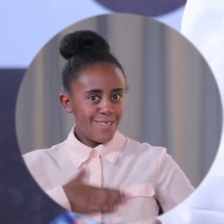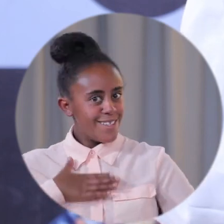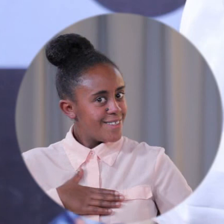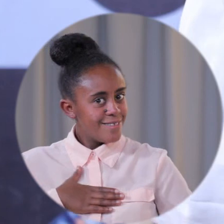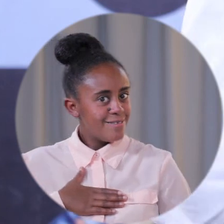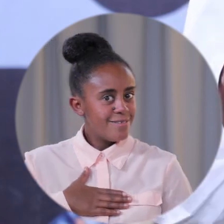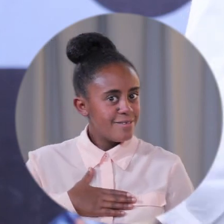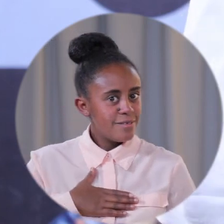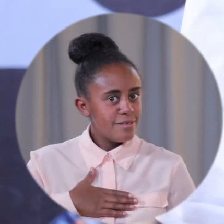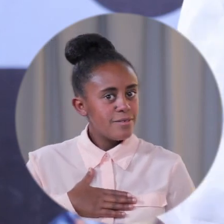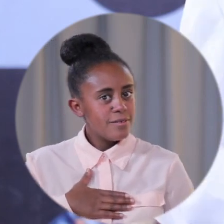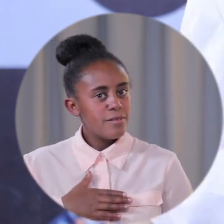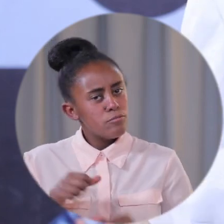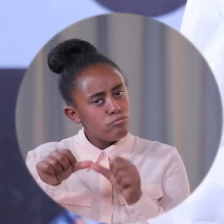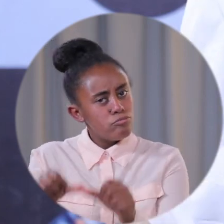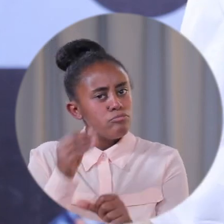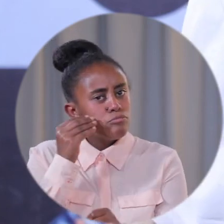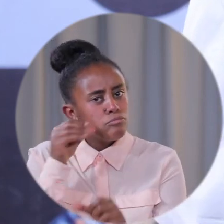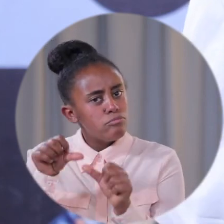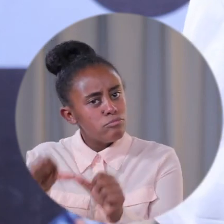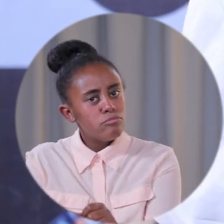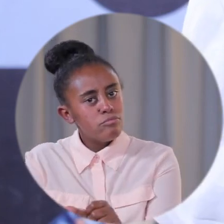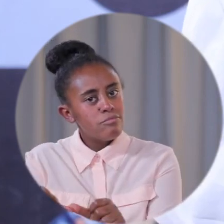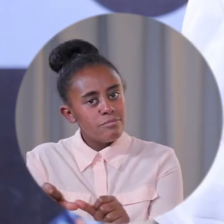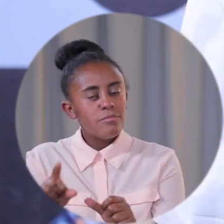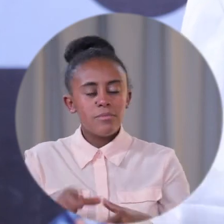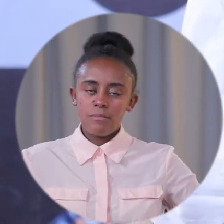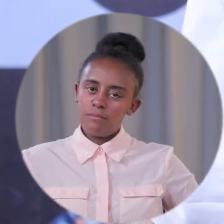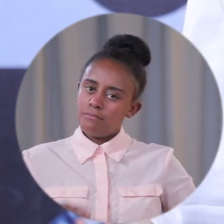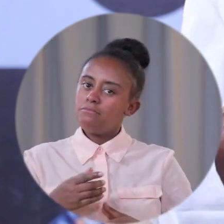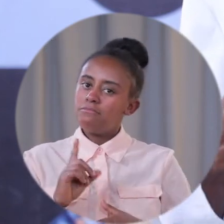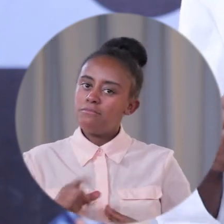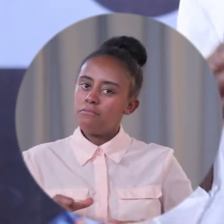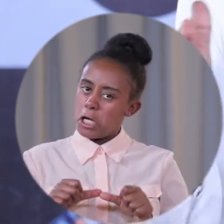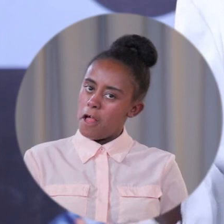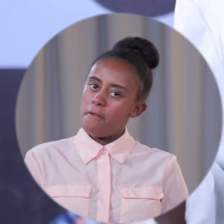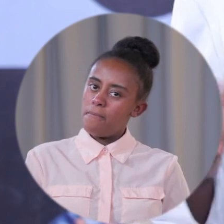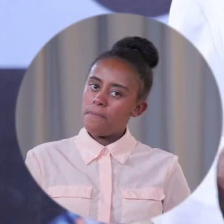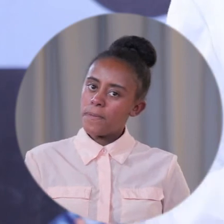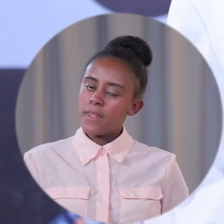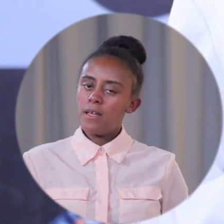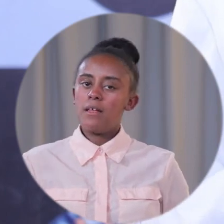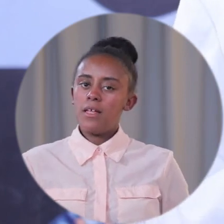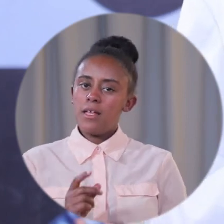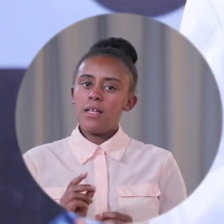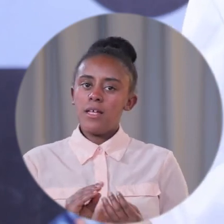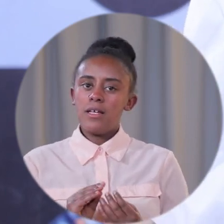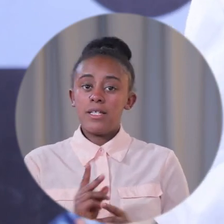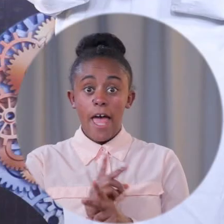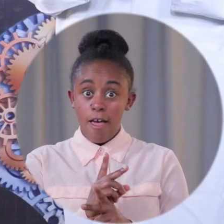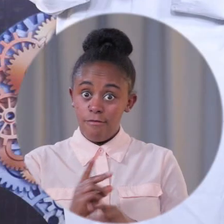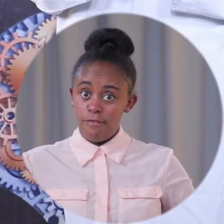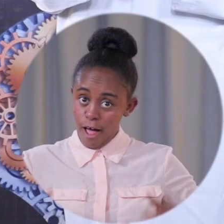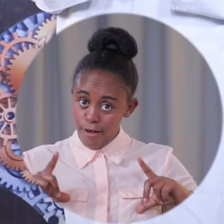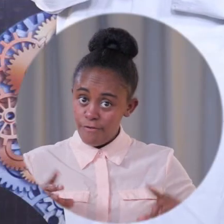Please stay at home in order to save your life